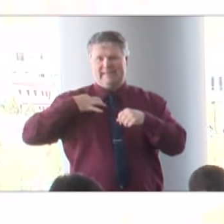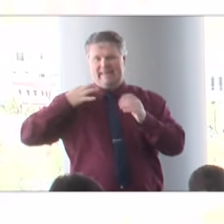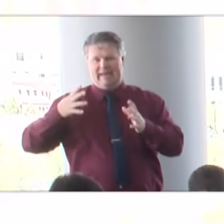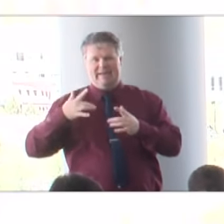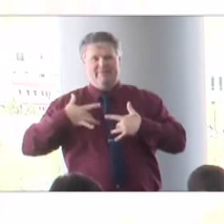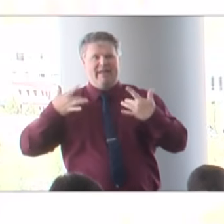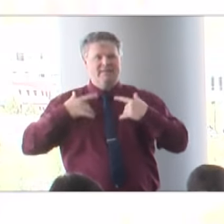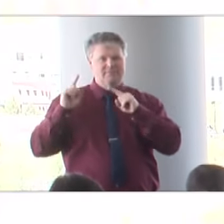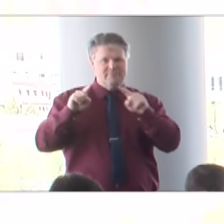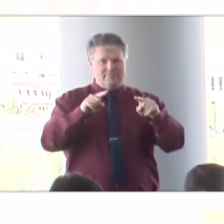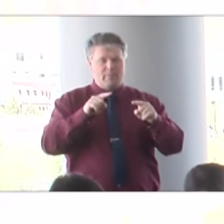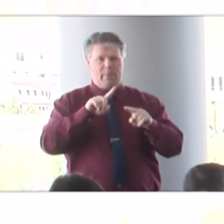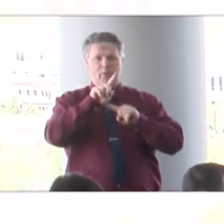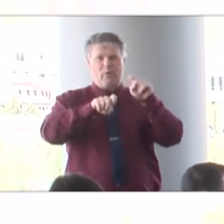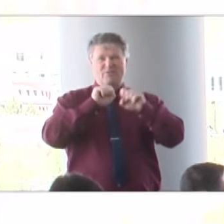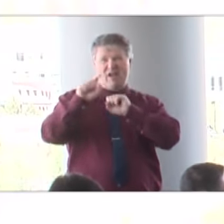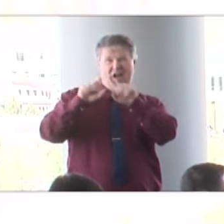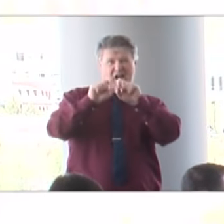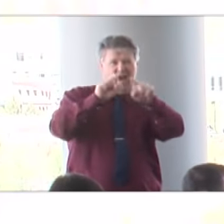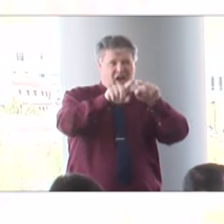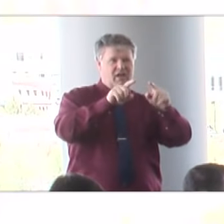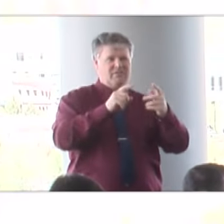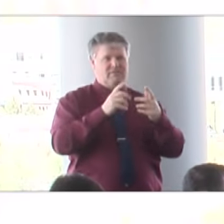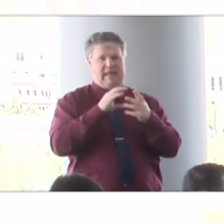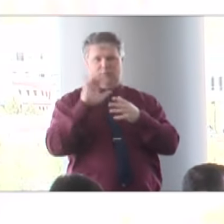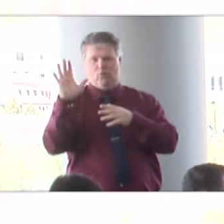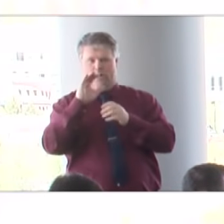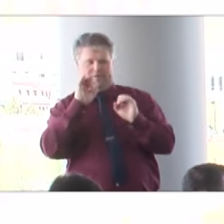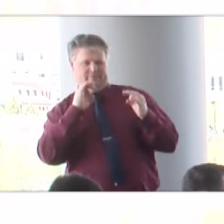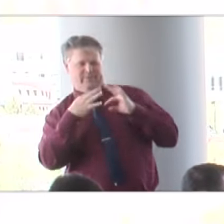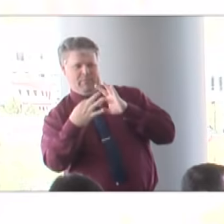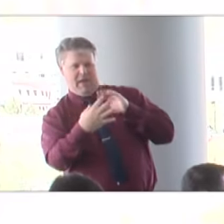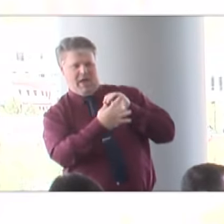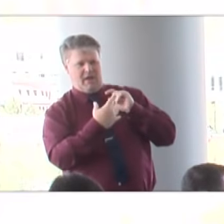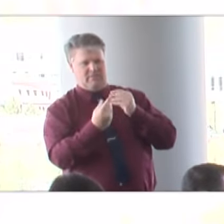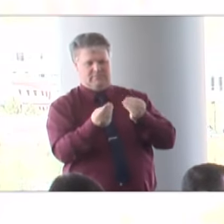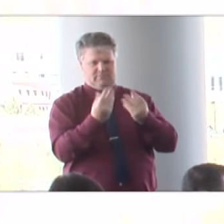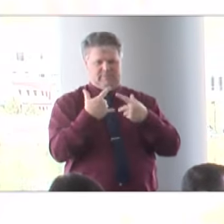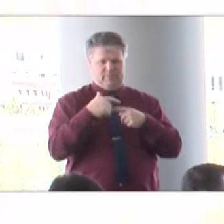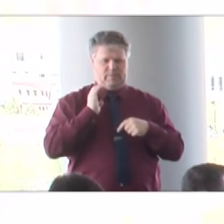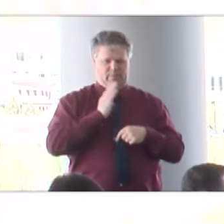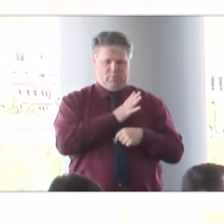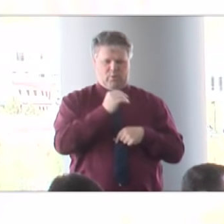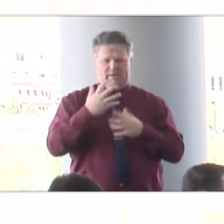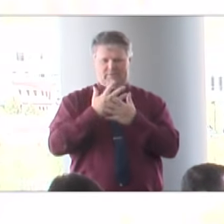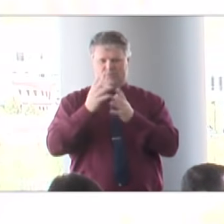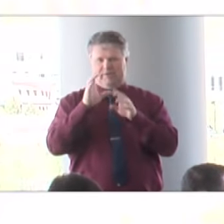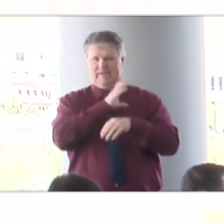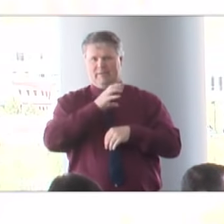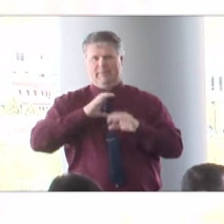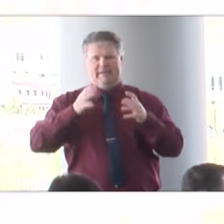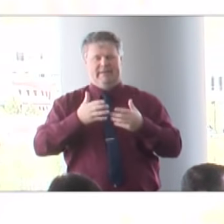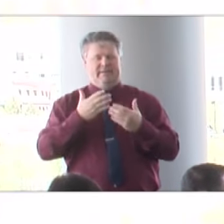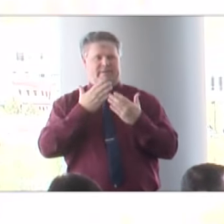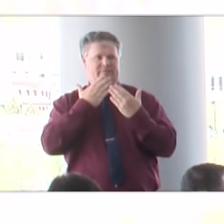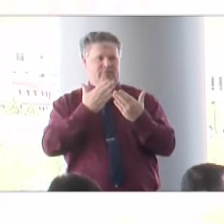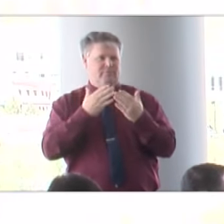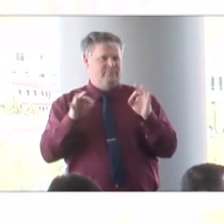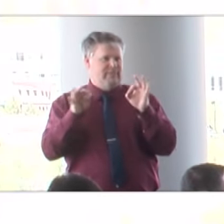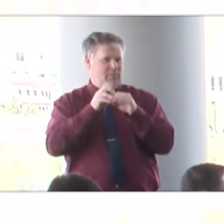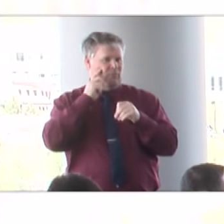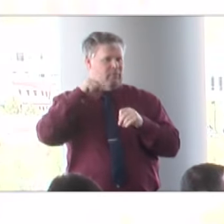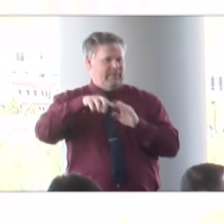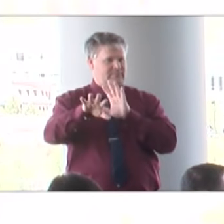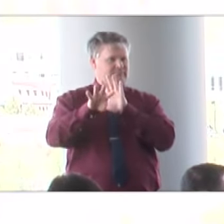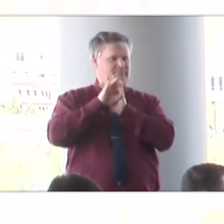questions that you posed to the candidates, and the input that you provided the screening committee and the board have been very valuable in the selection process.